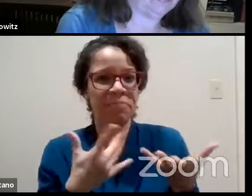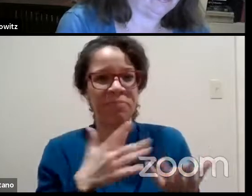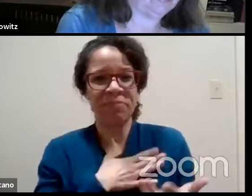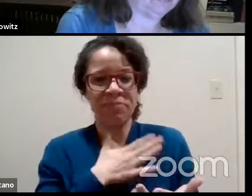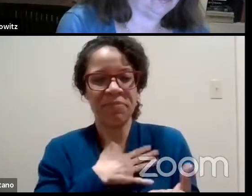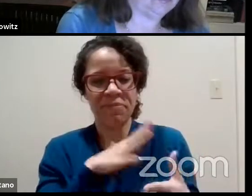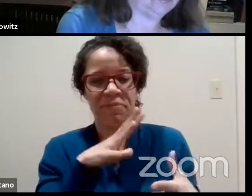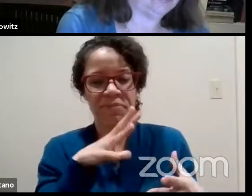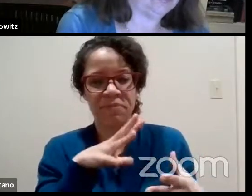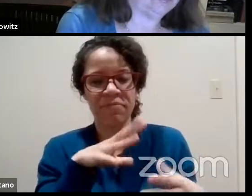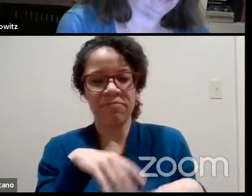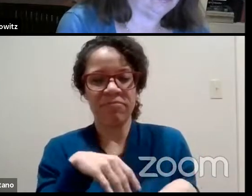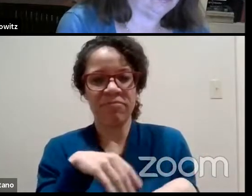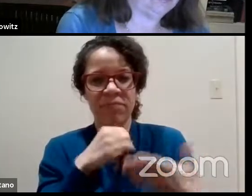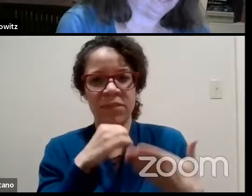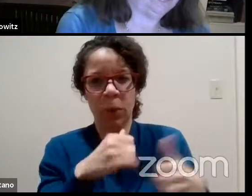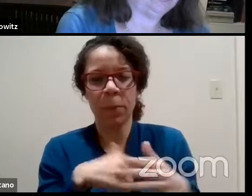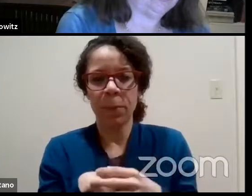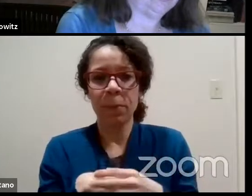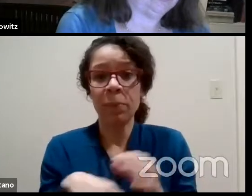see. Is Ali in or not yet?